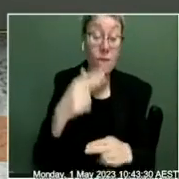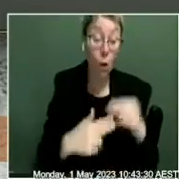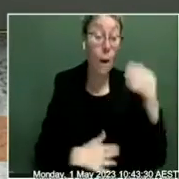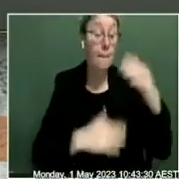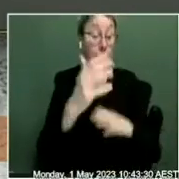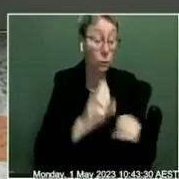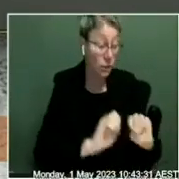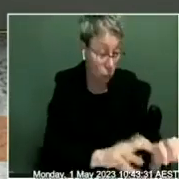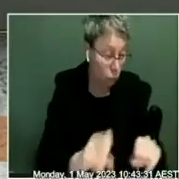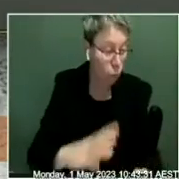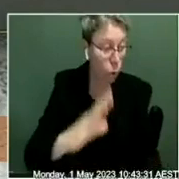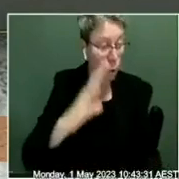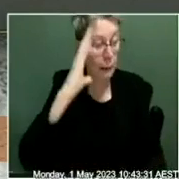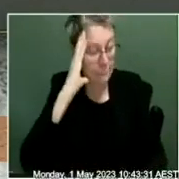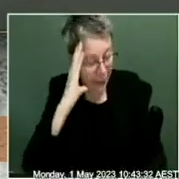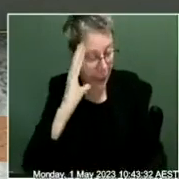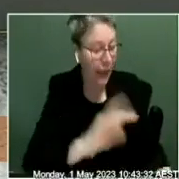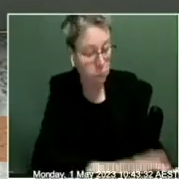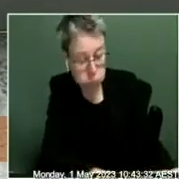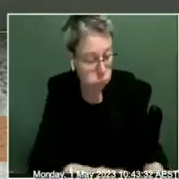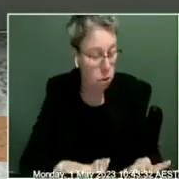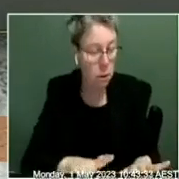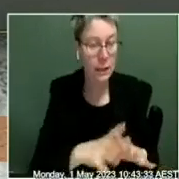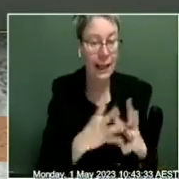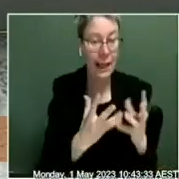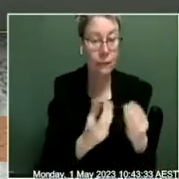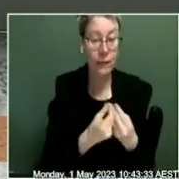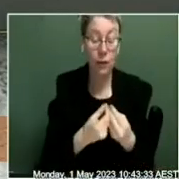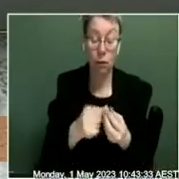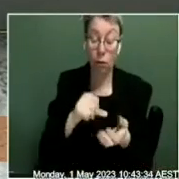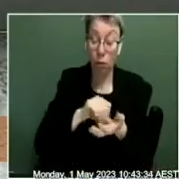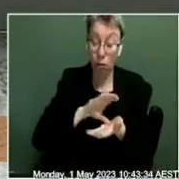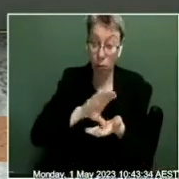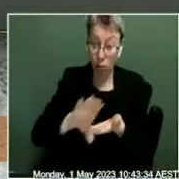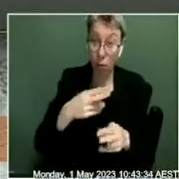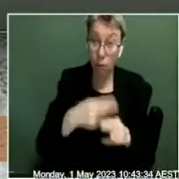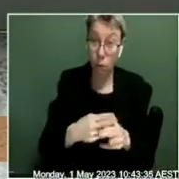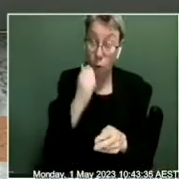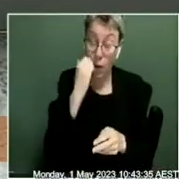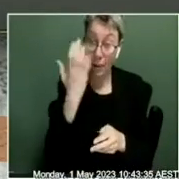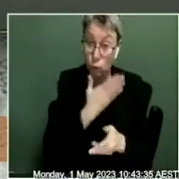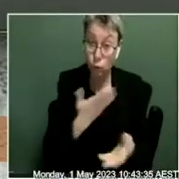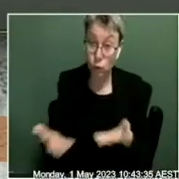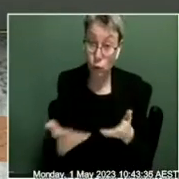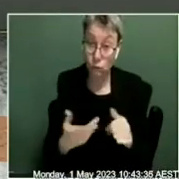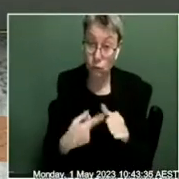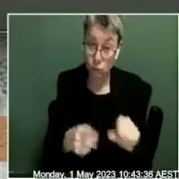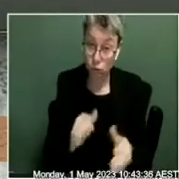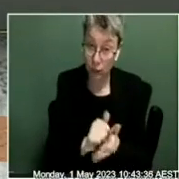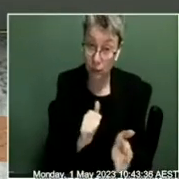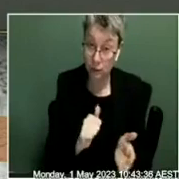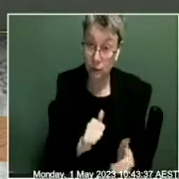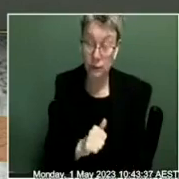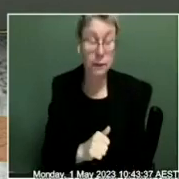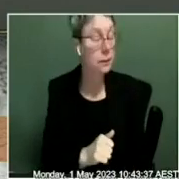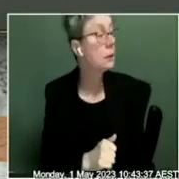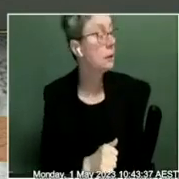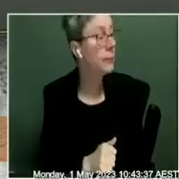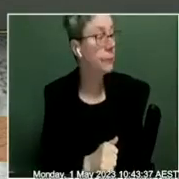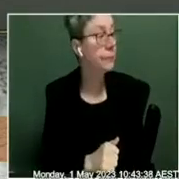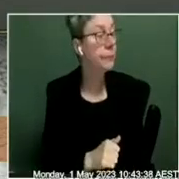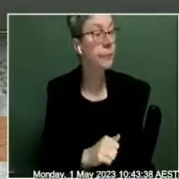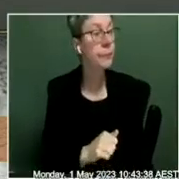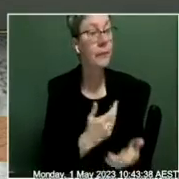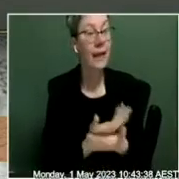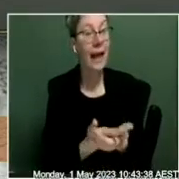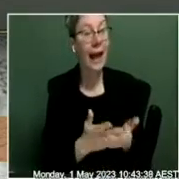you? No, that the way that budgets are appropriated to departments are for particular projects or services, and so